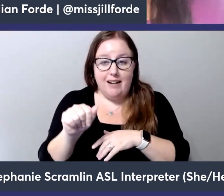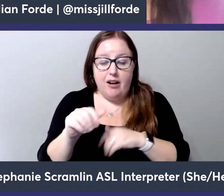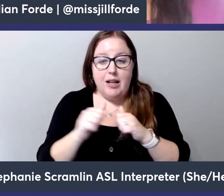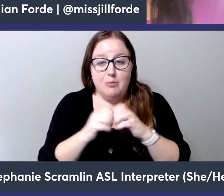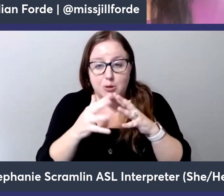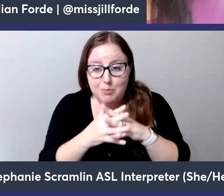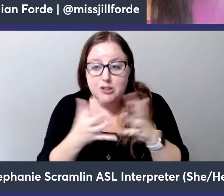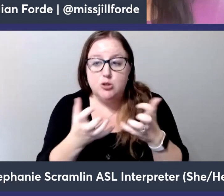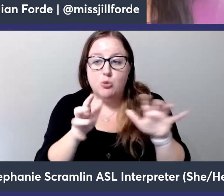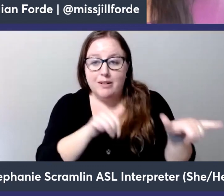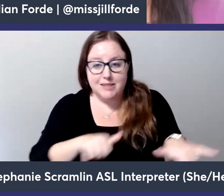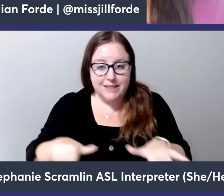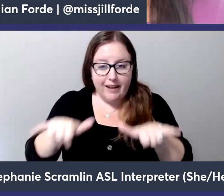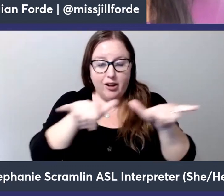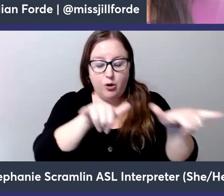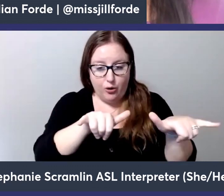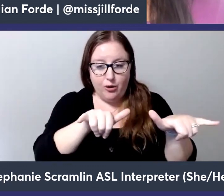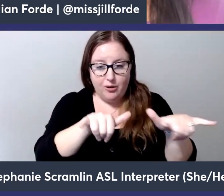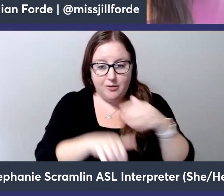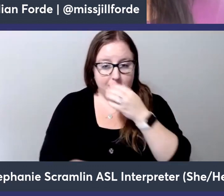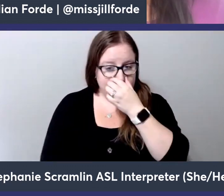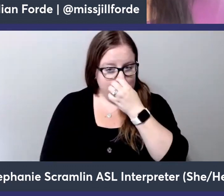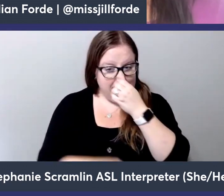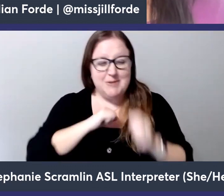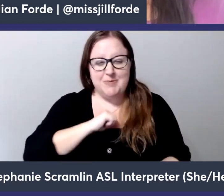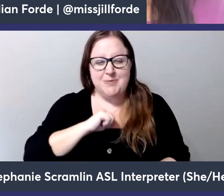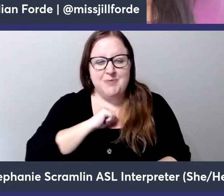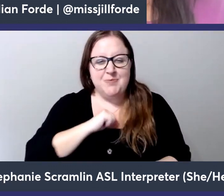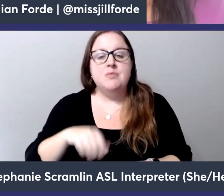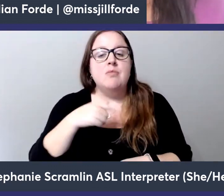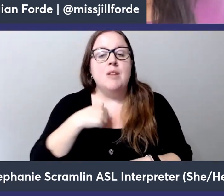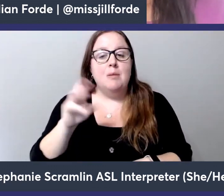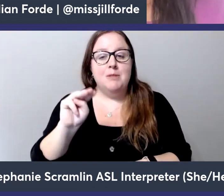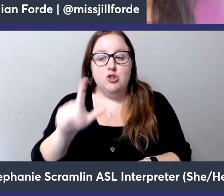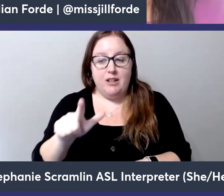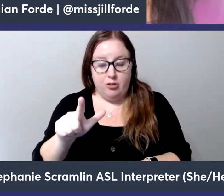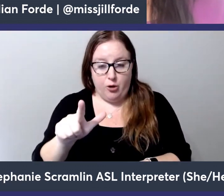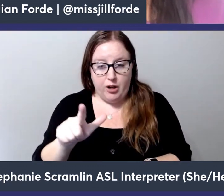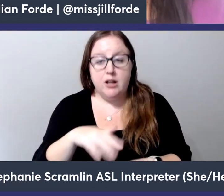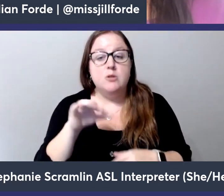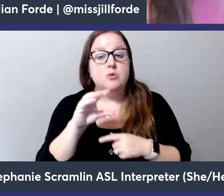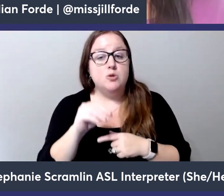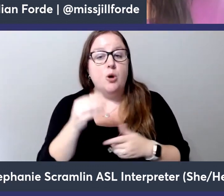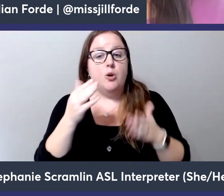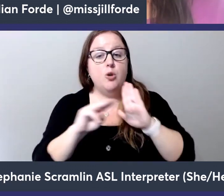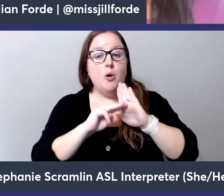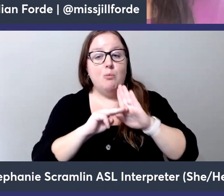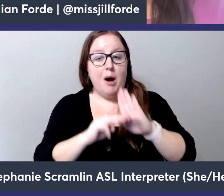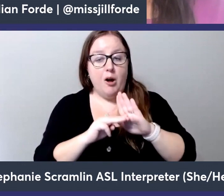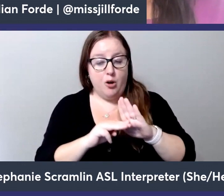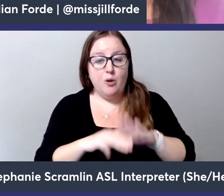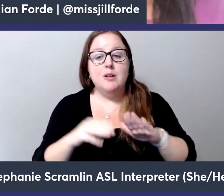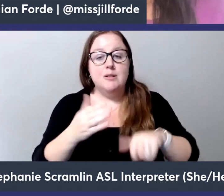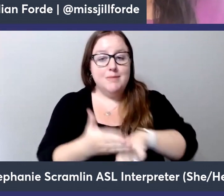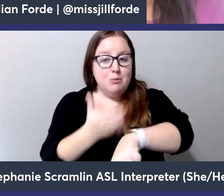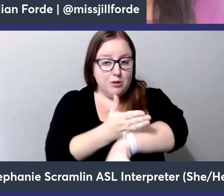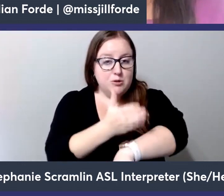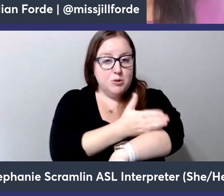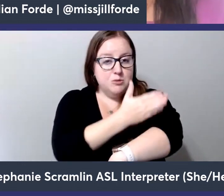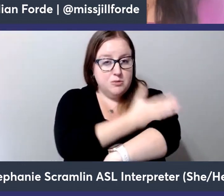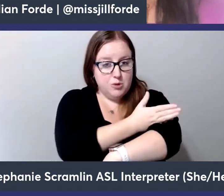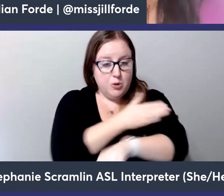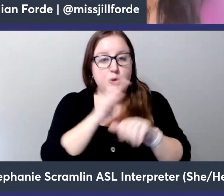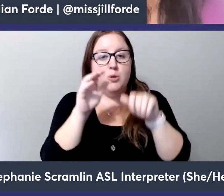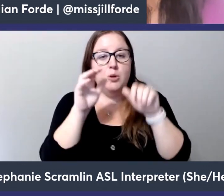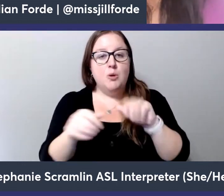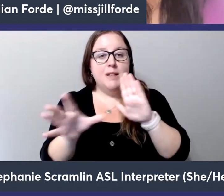standard state-of-the-art technology, machine learning algorithms, so that your model tuning is better and better? So you can select